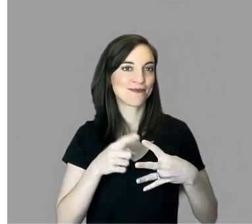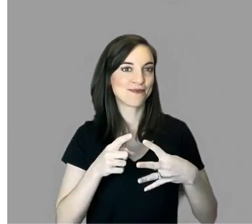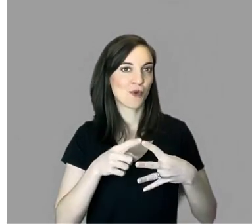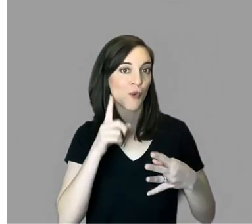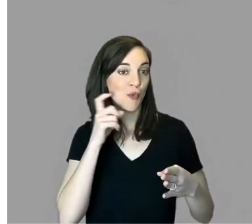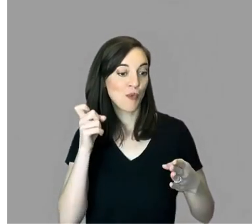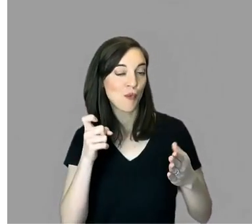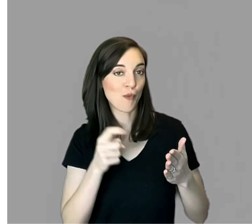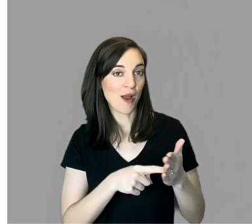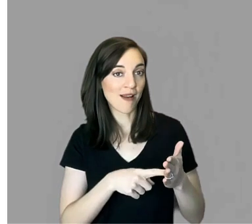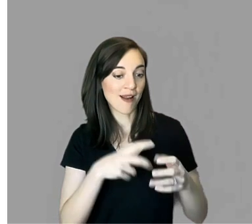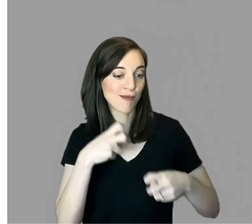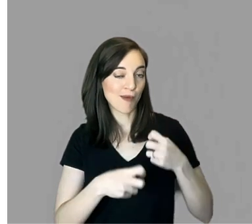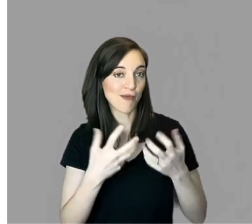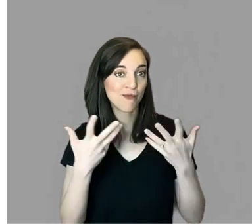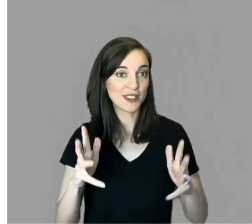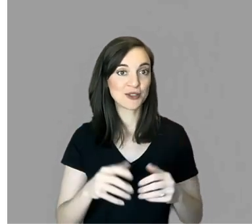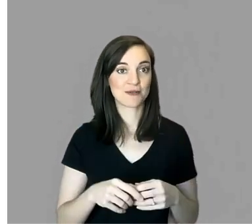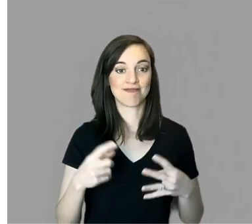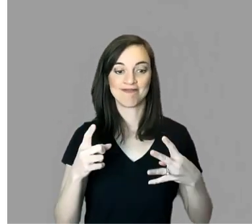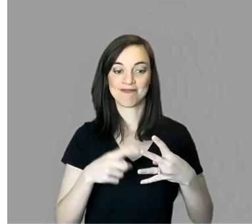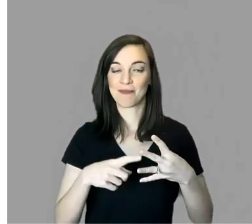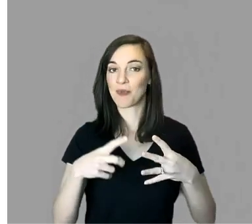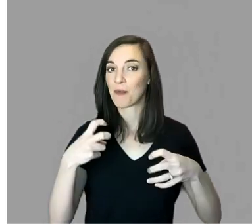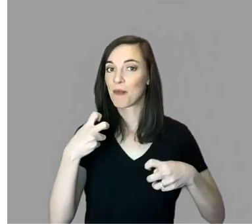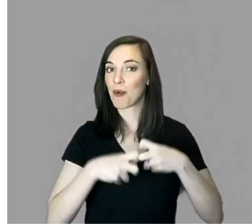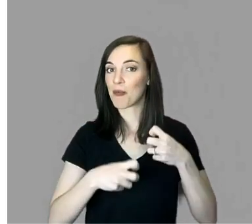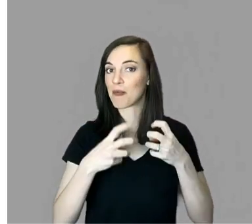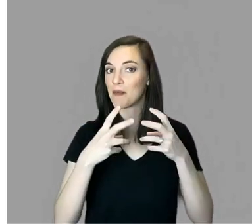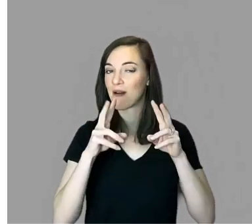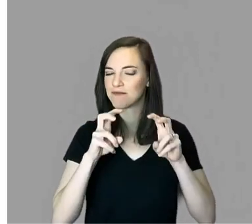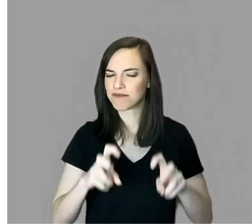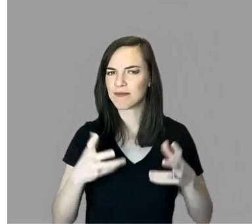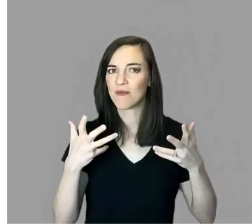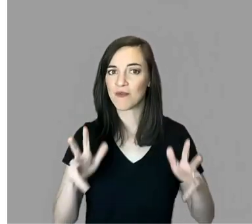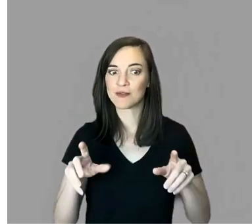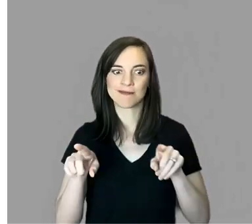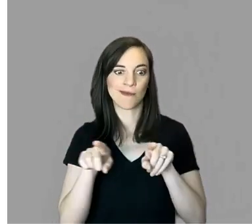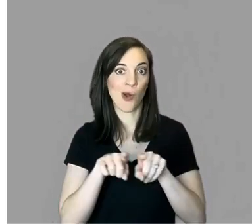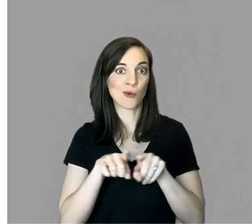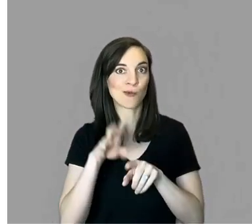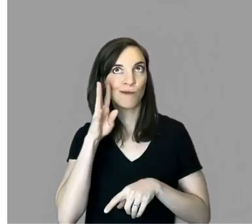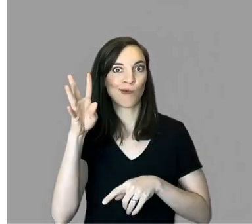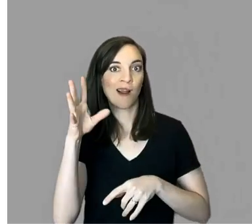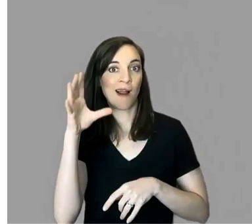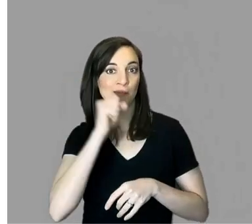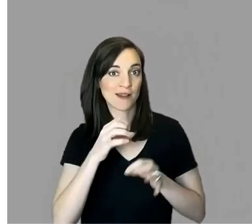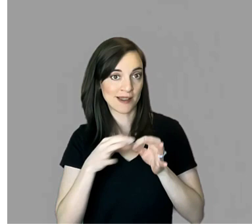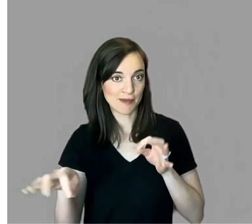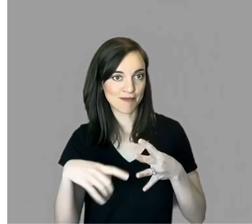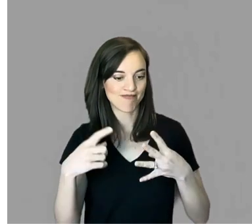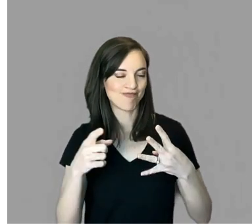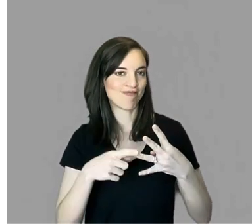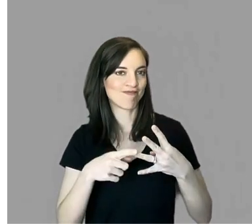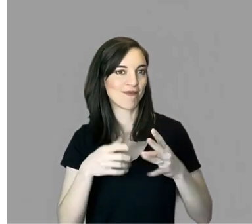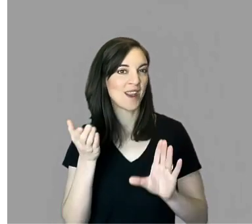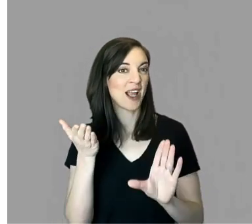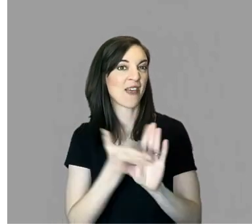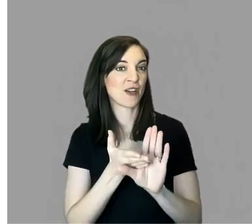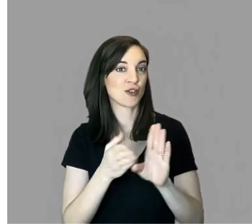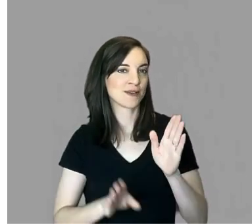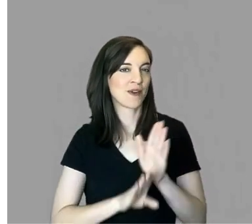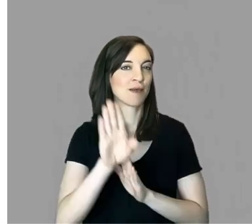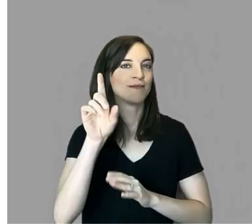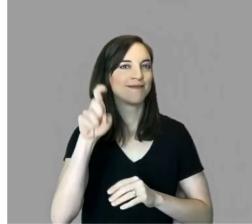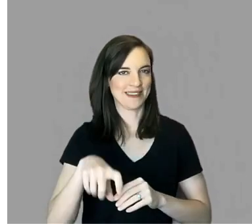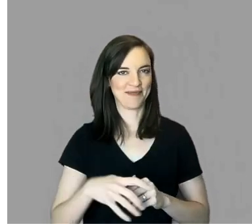Now that we identified the problem, analyzed the problem, and came up with a hypothesis, let's design effective interventions for